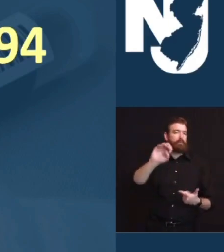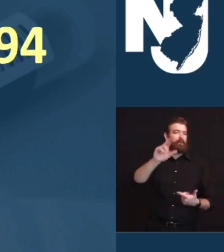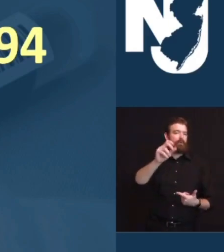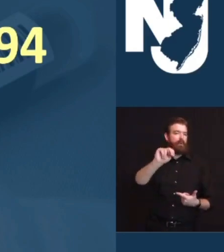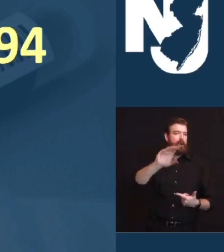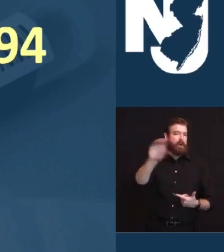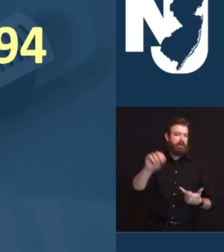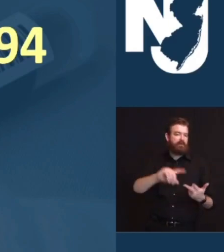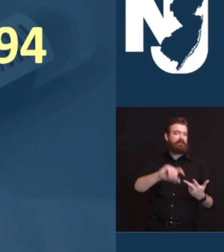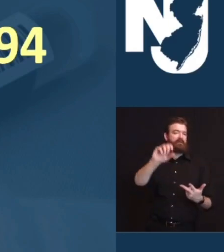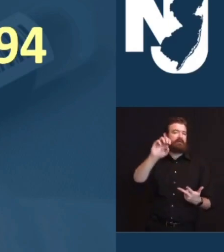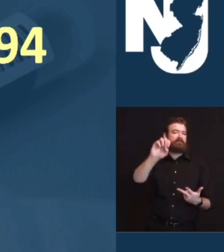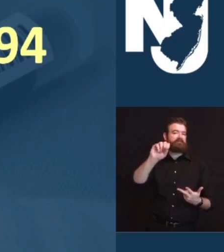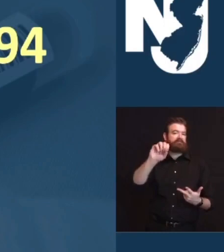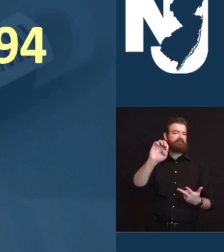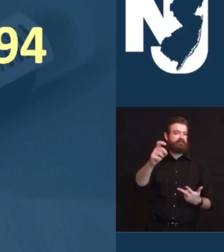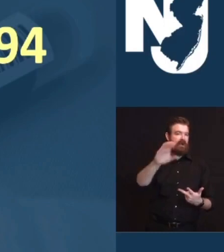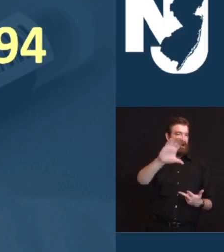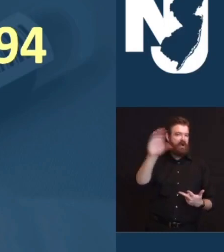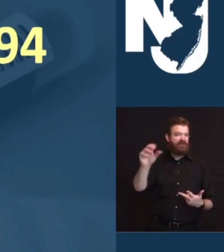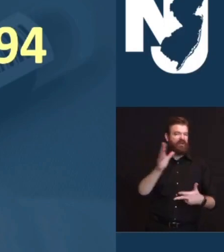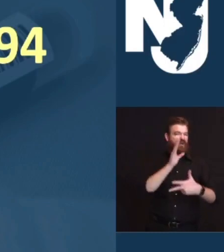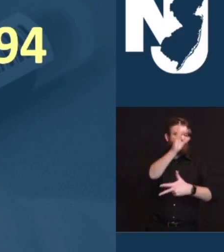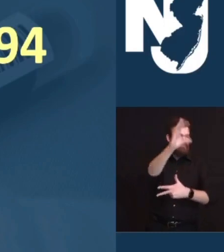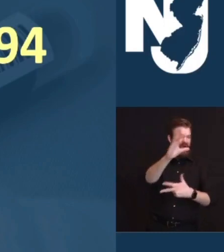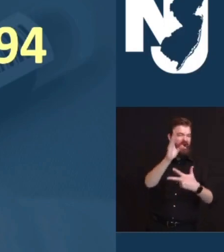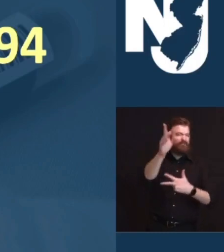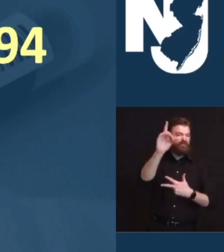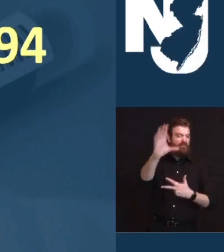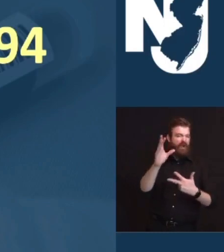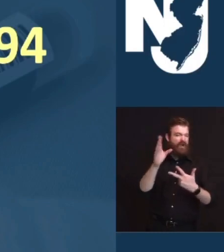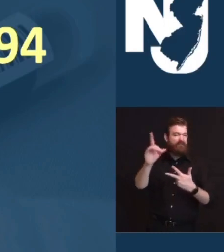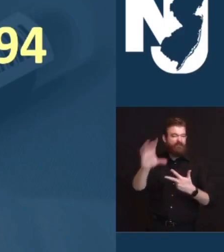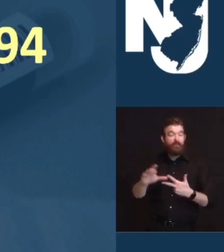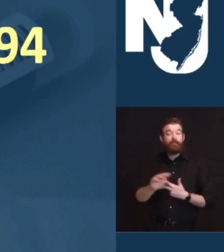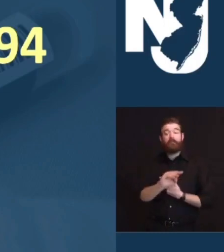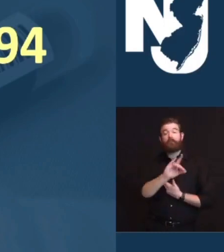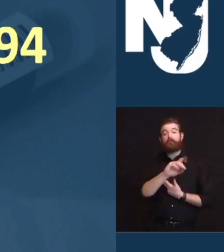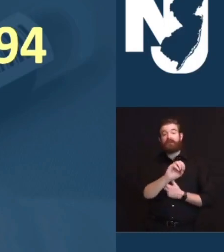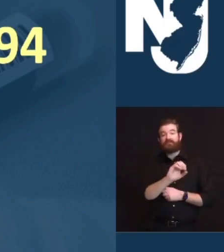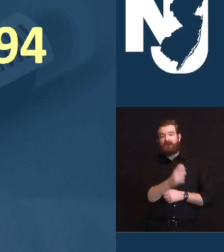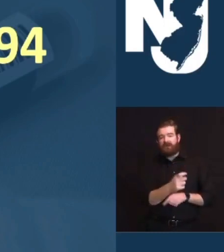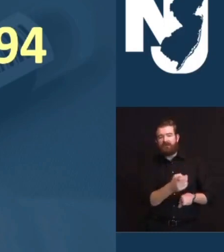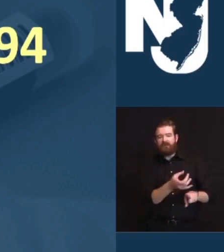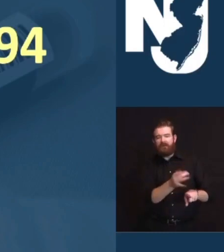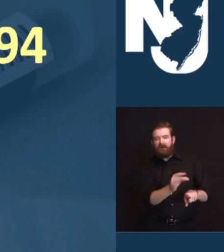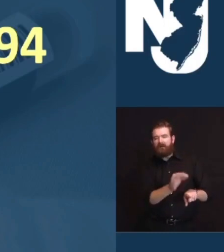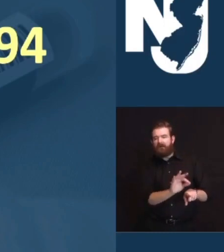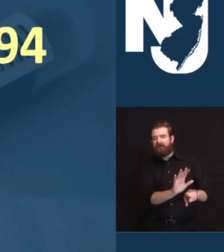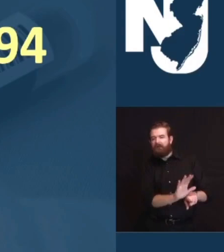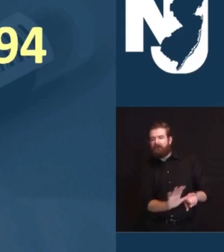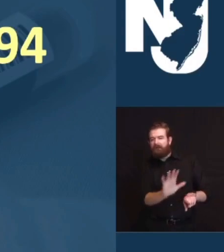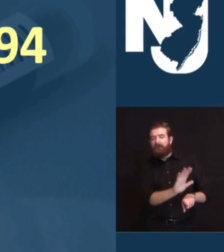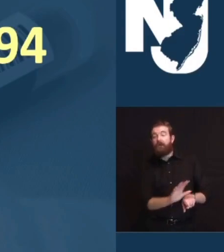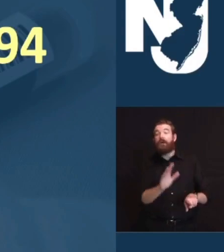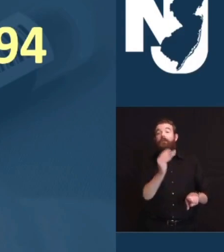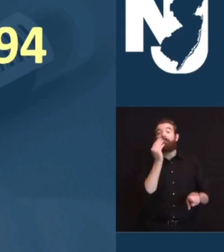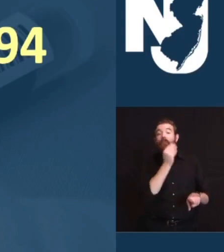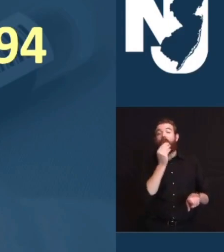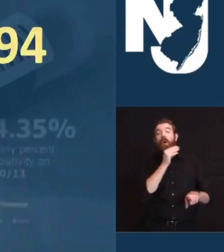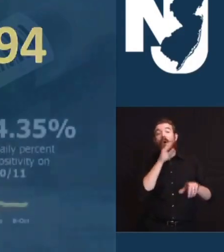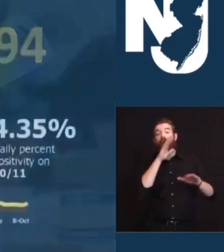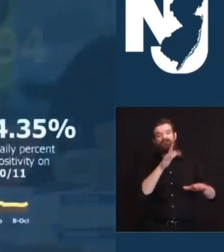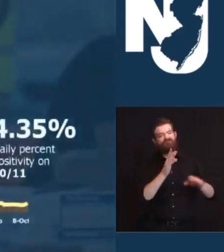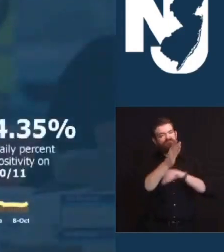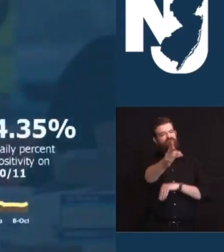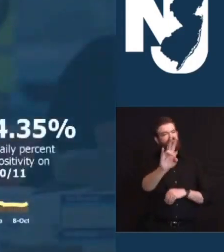cases today. Middlesex counties reporting 89. Hudson and Monmouth are both over 70 cases today. The